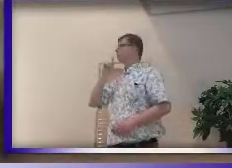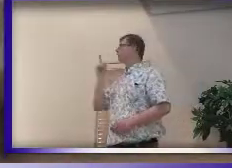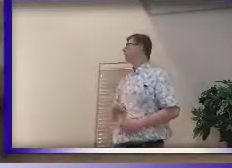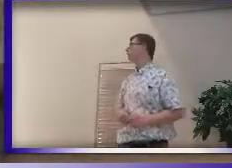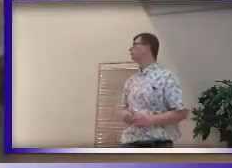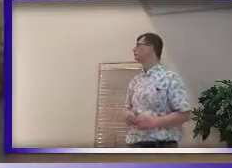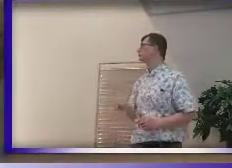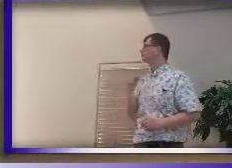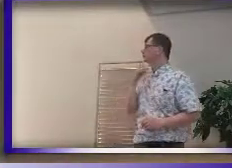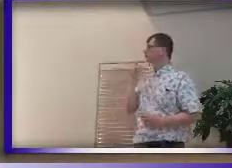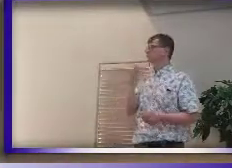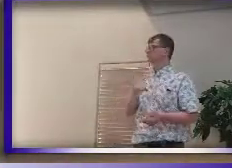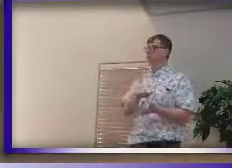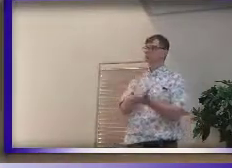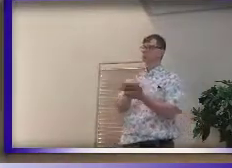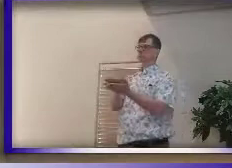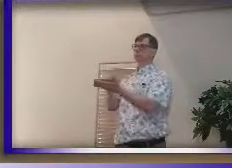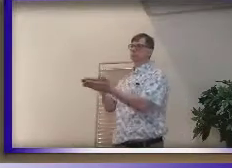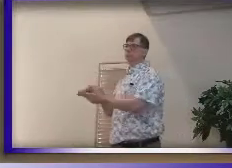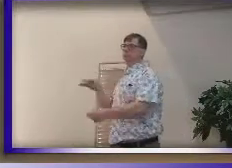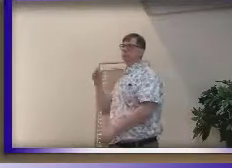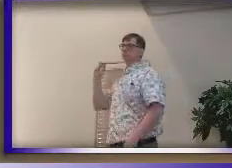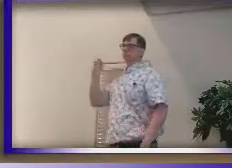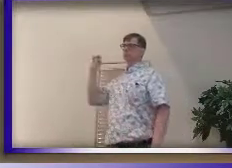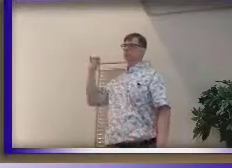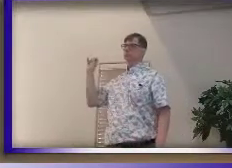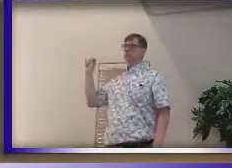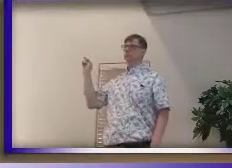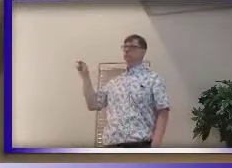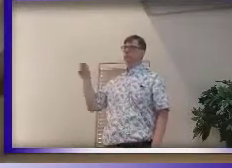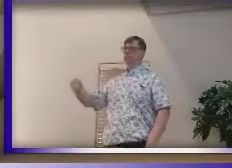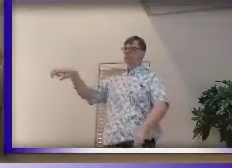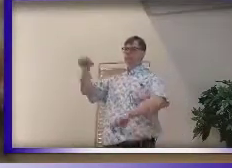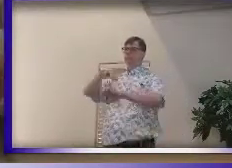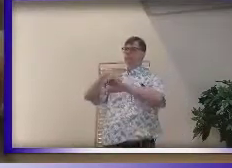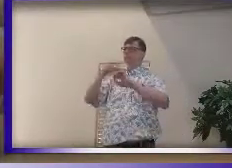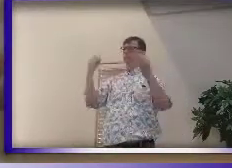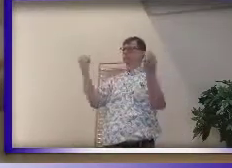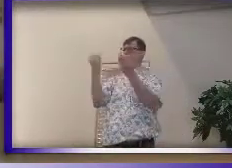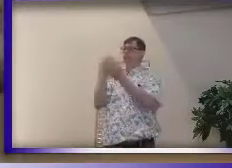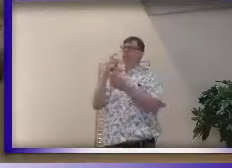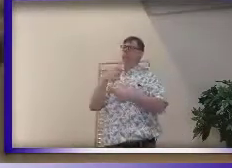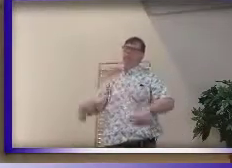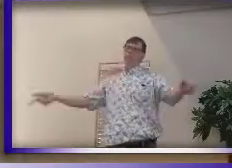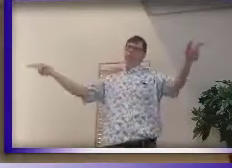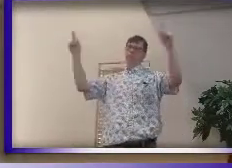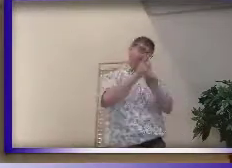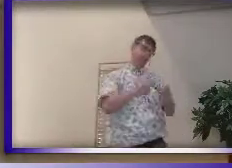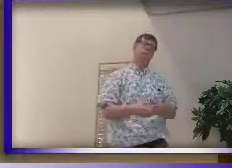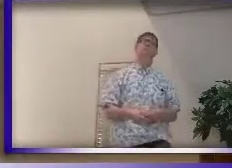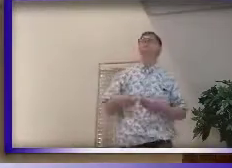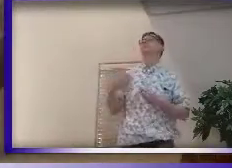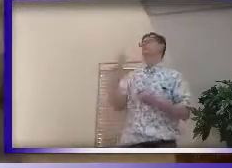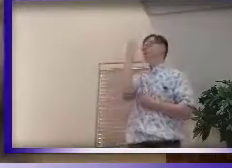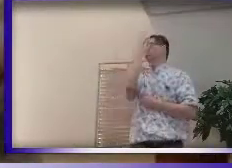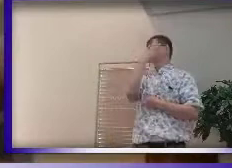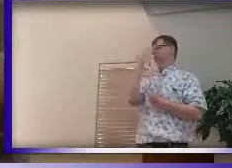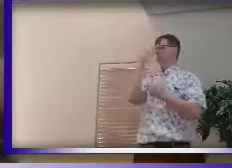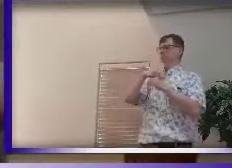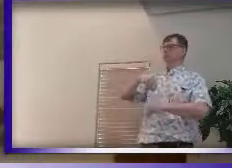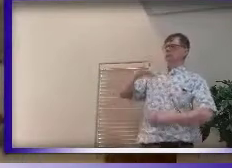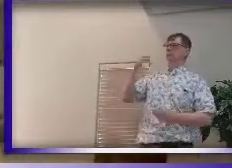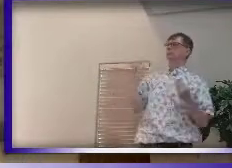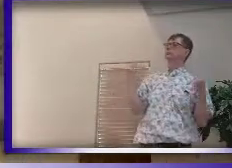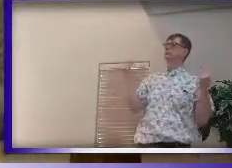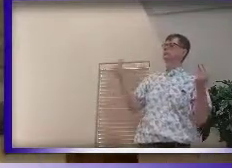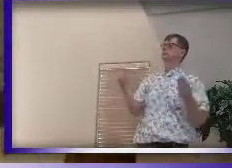a practitioner by the name of Eugene Holden. And he and I were talking about how we are pretty much giving up thinking that we're writing the